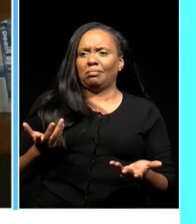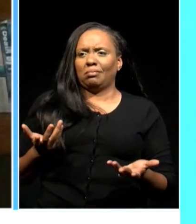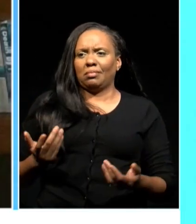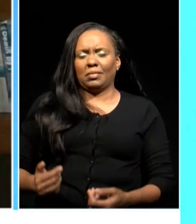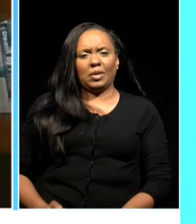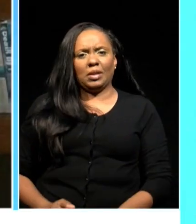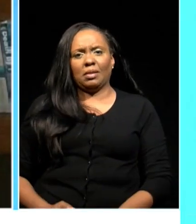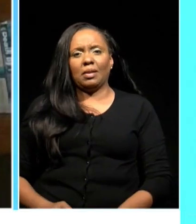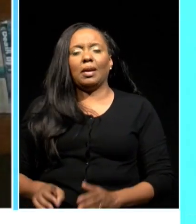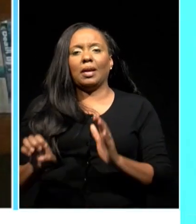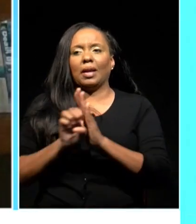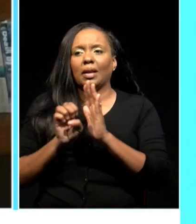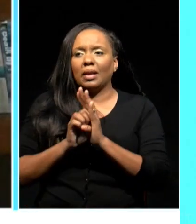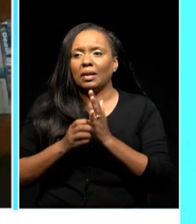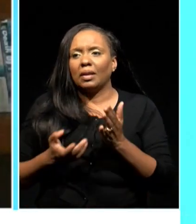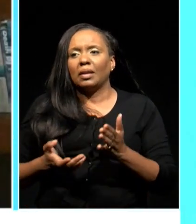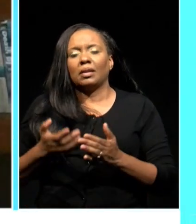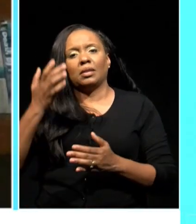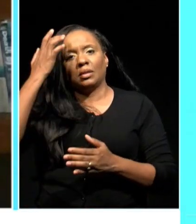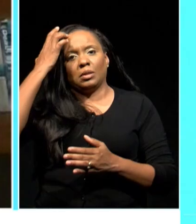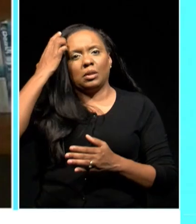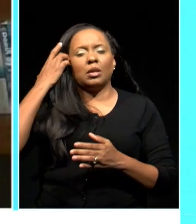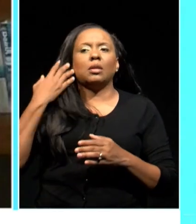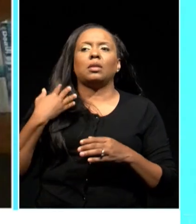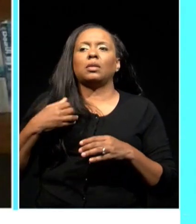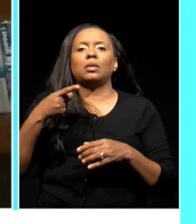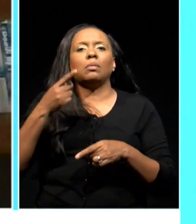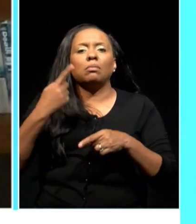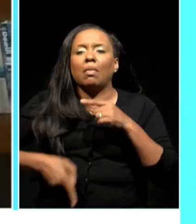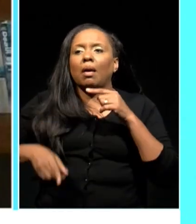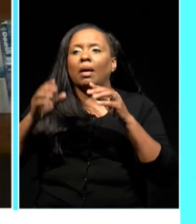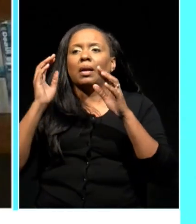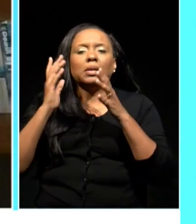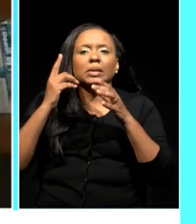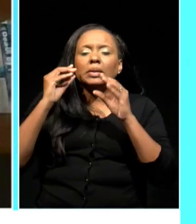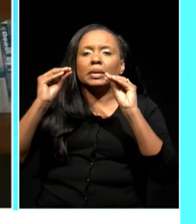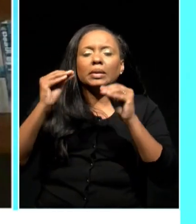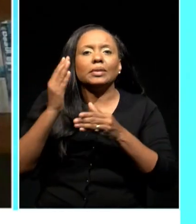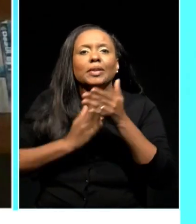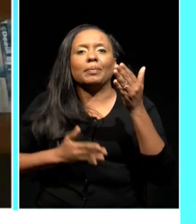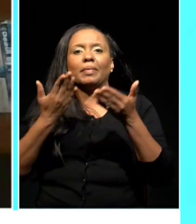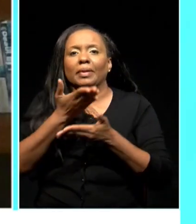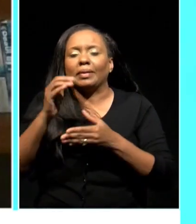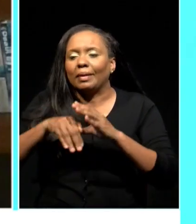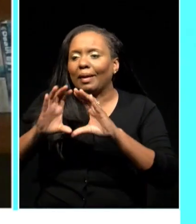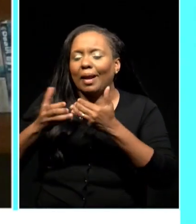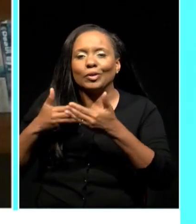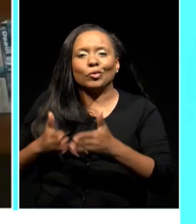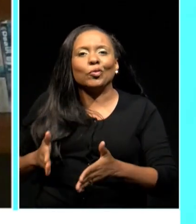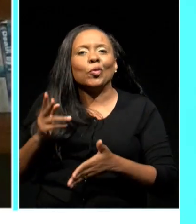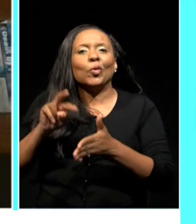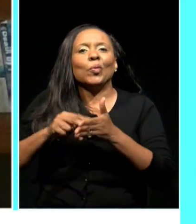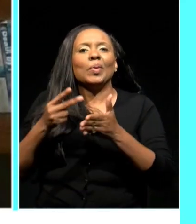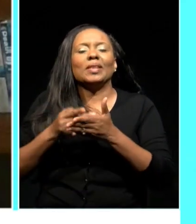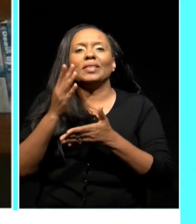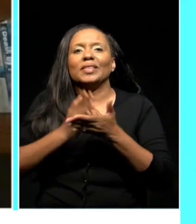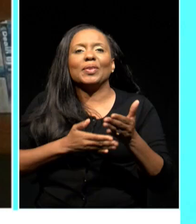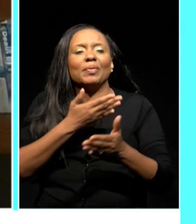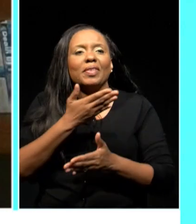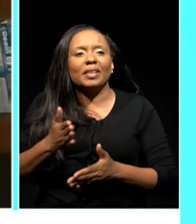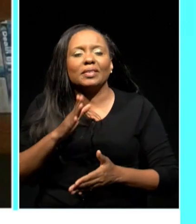classroom, no matter how much our friends in management try to do it. You cannot teach that in the classroom. Now, when you see what you have in Mia